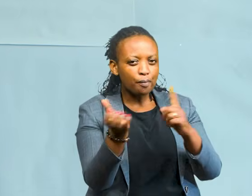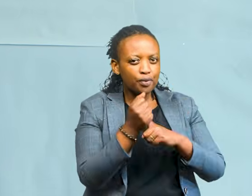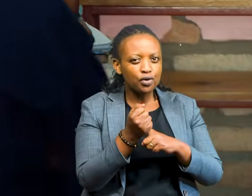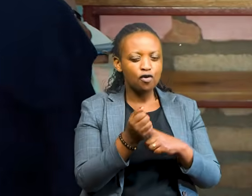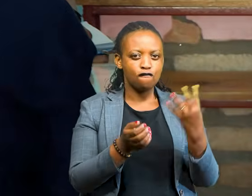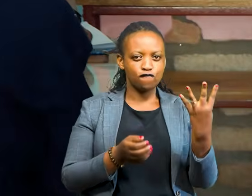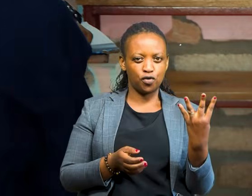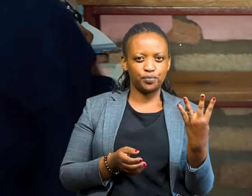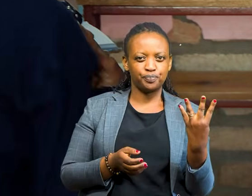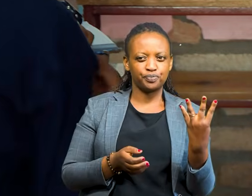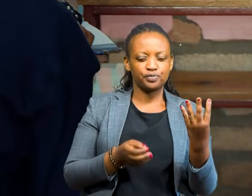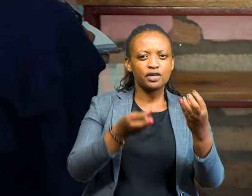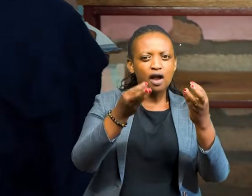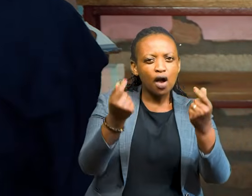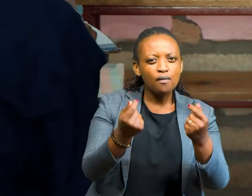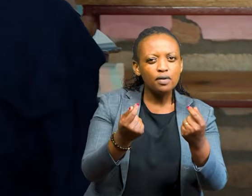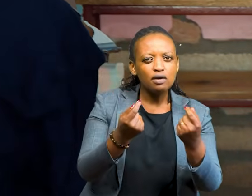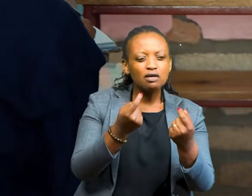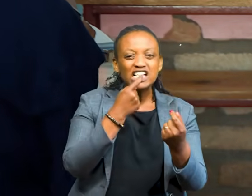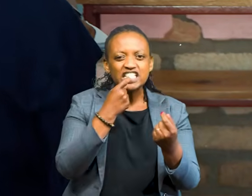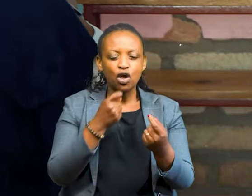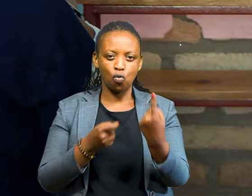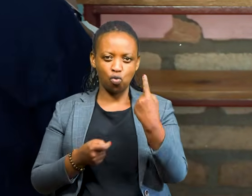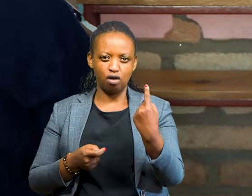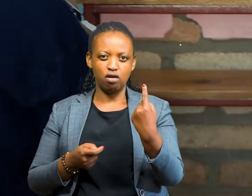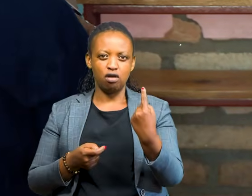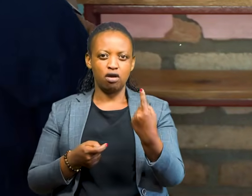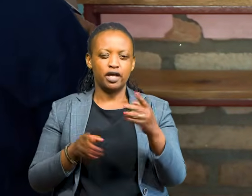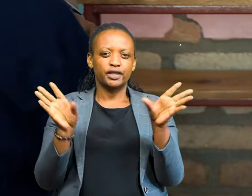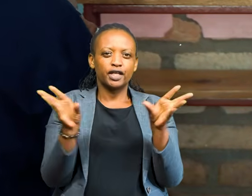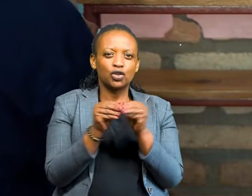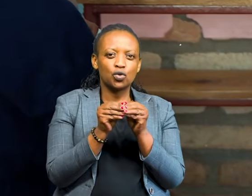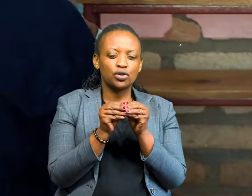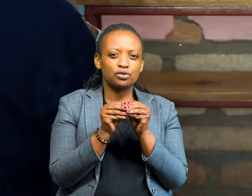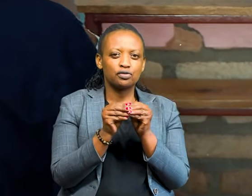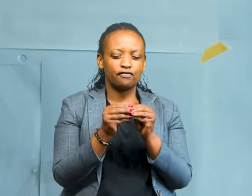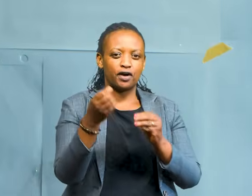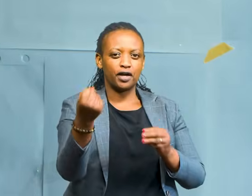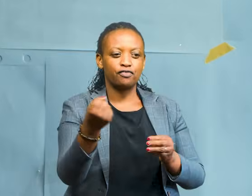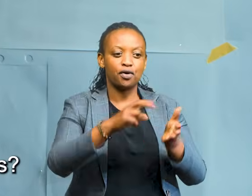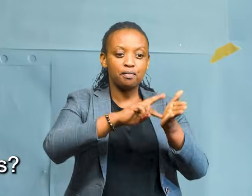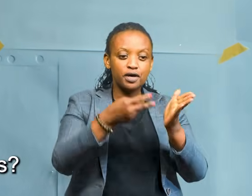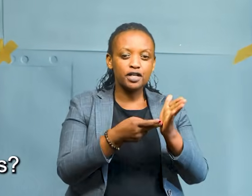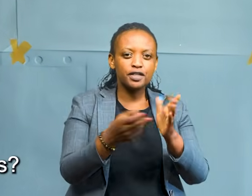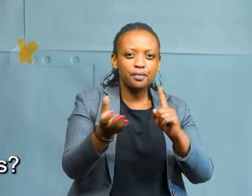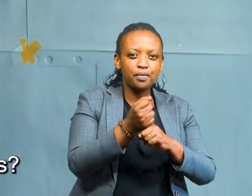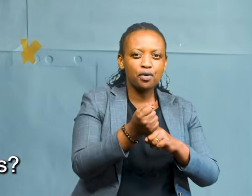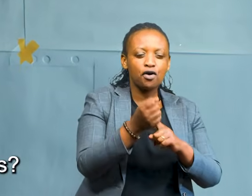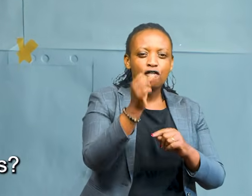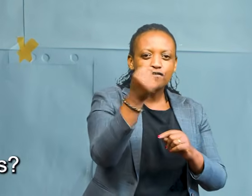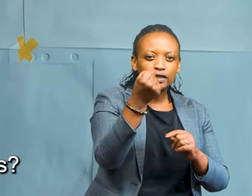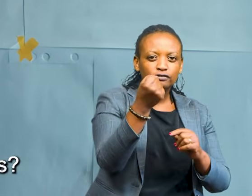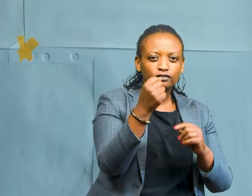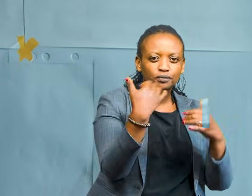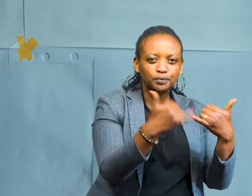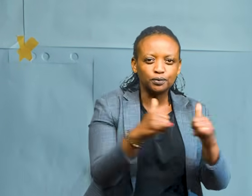did you get? 4. And how many white? 1. So the total is 5. That means that you got